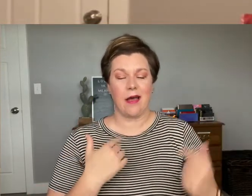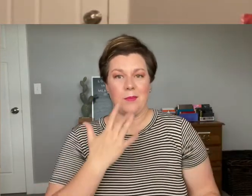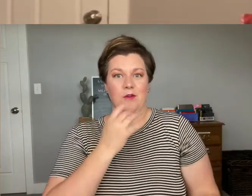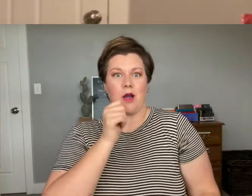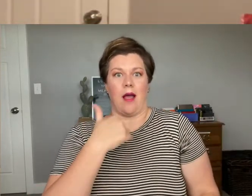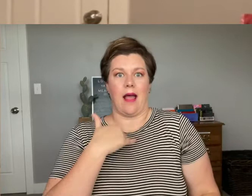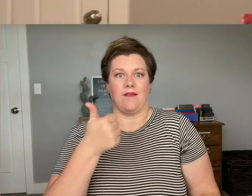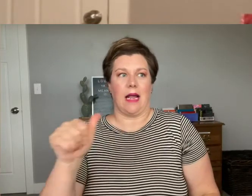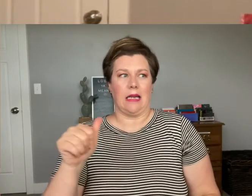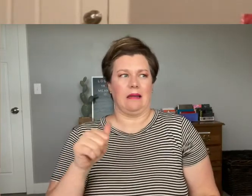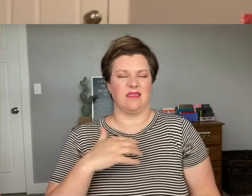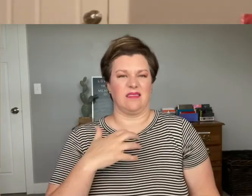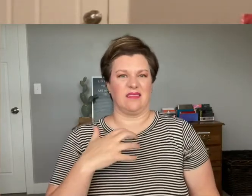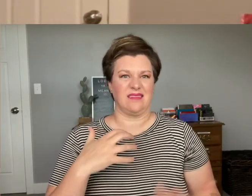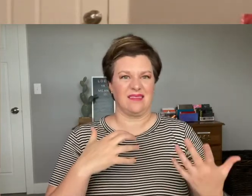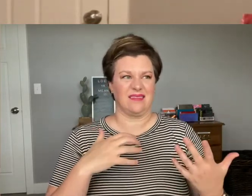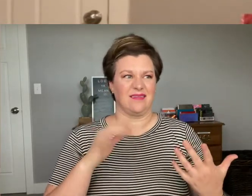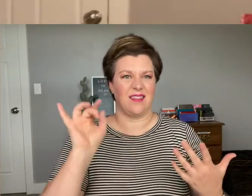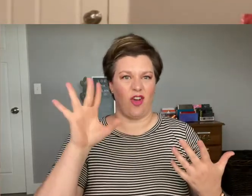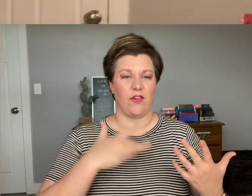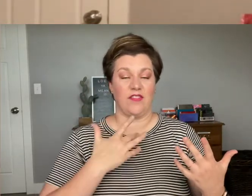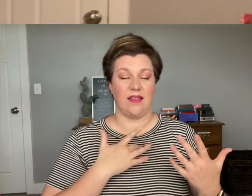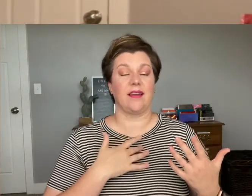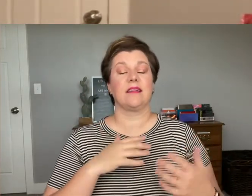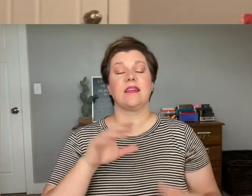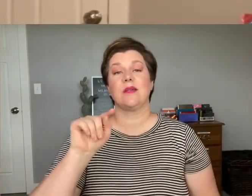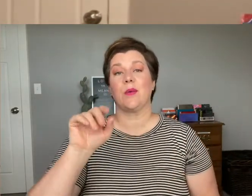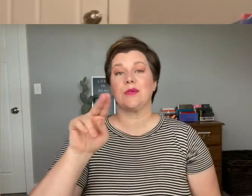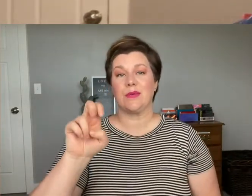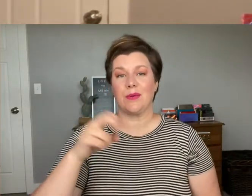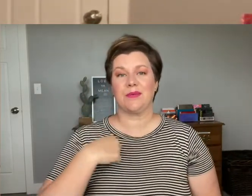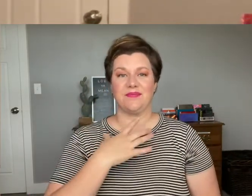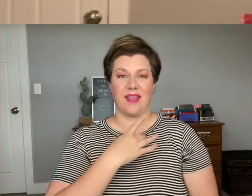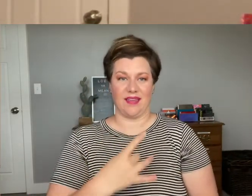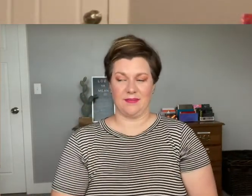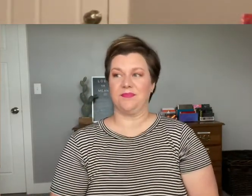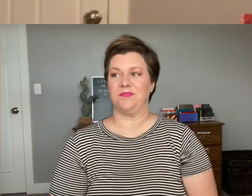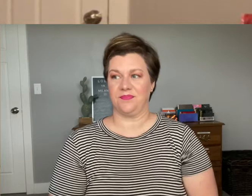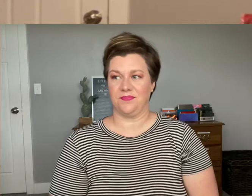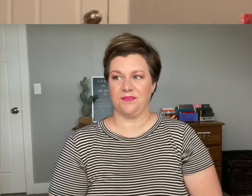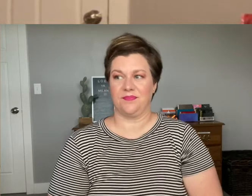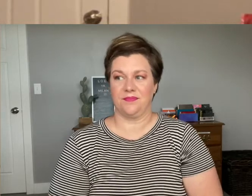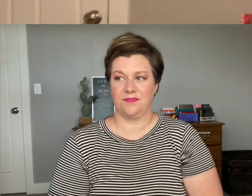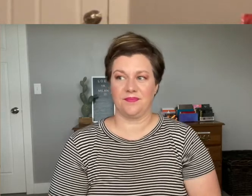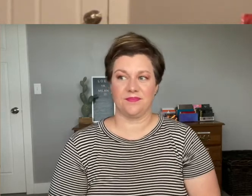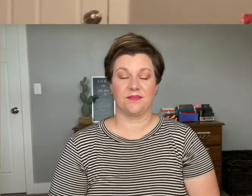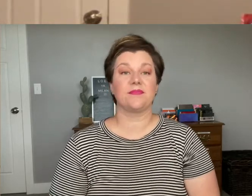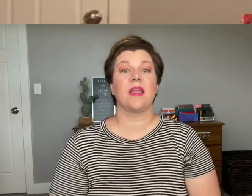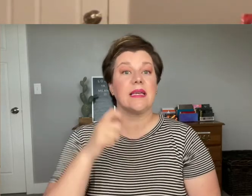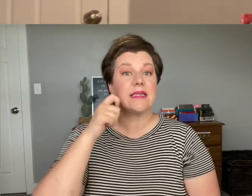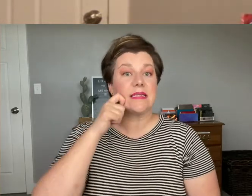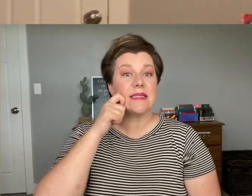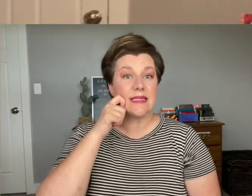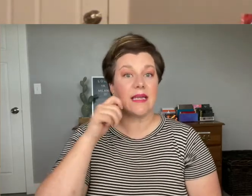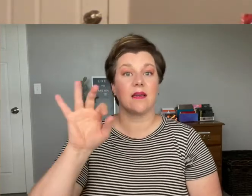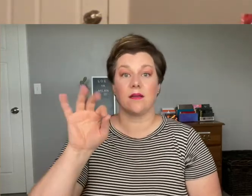doesn't burn, it doesn't do anything like that, which is my preference. I would rather it not have any kind of nasty feeling to it. So